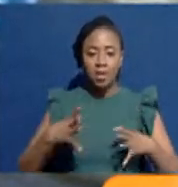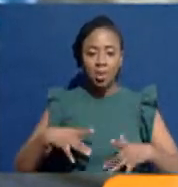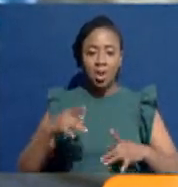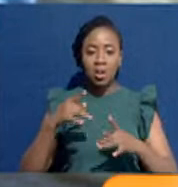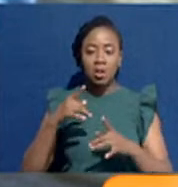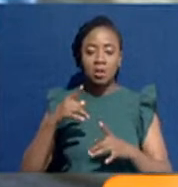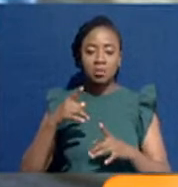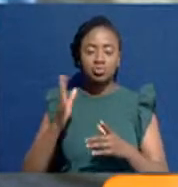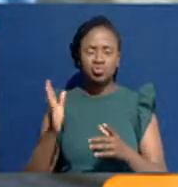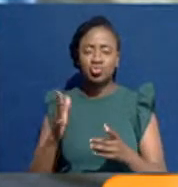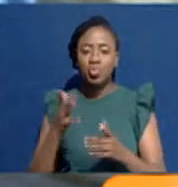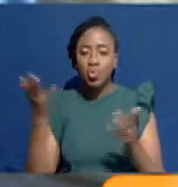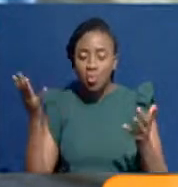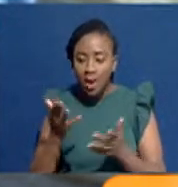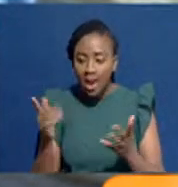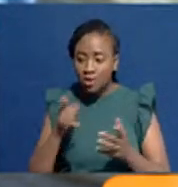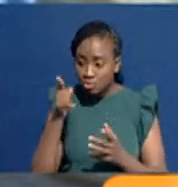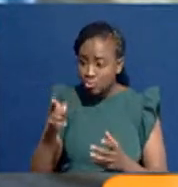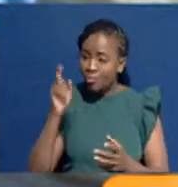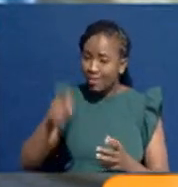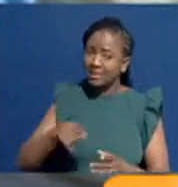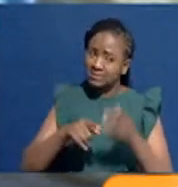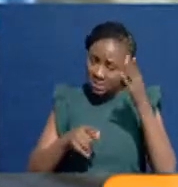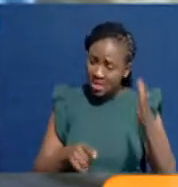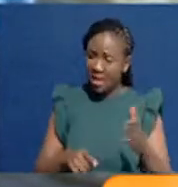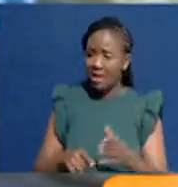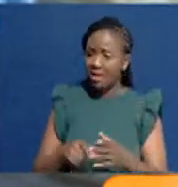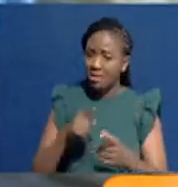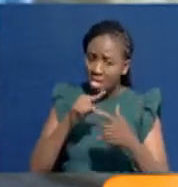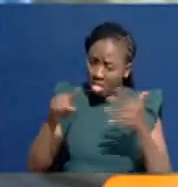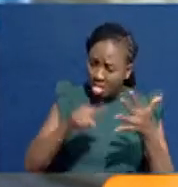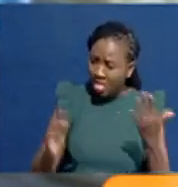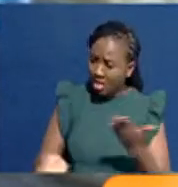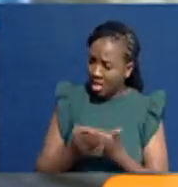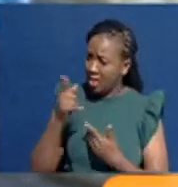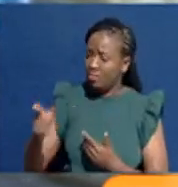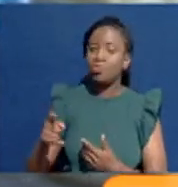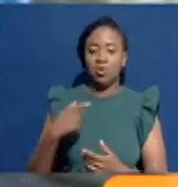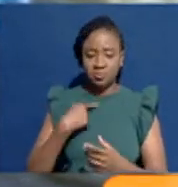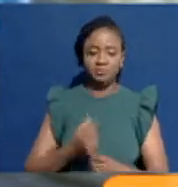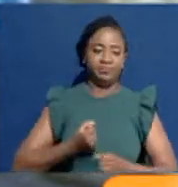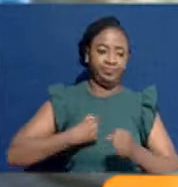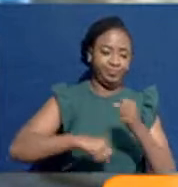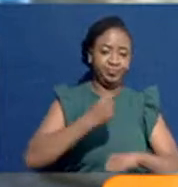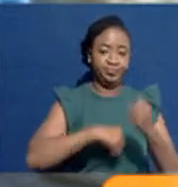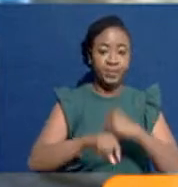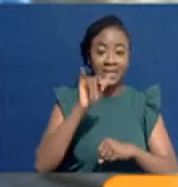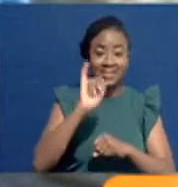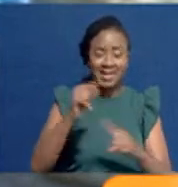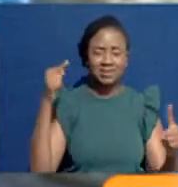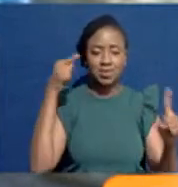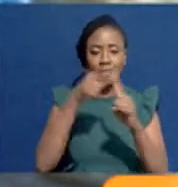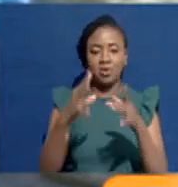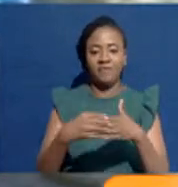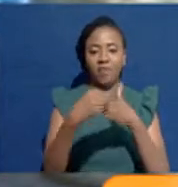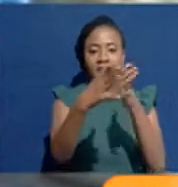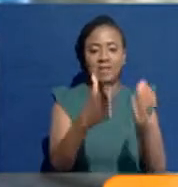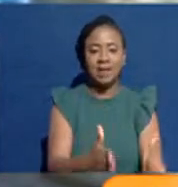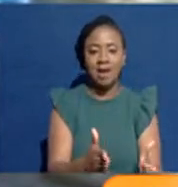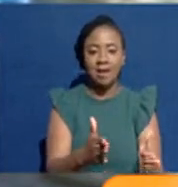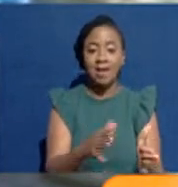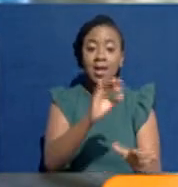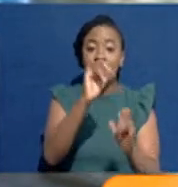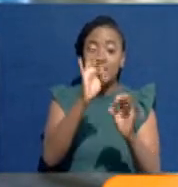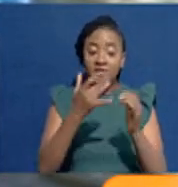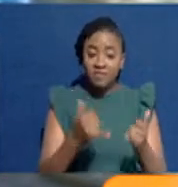where they want to be. It is where you ought to be. And that is the essence of leadership. If you sit down with your children today and you ask